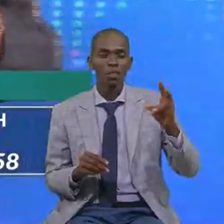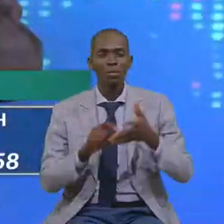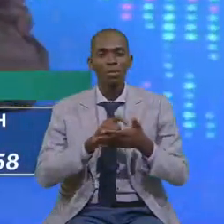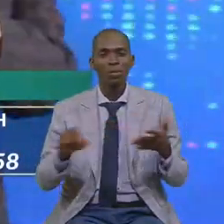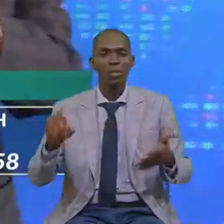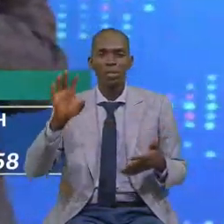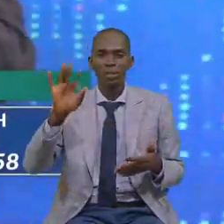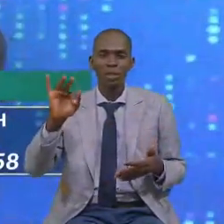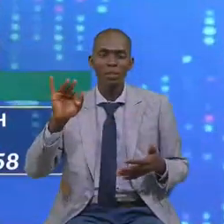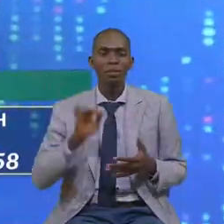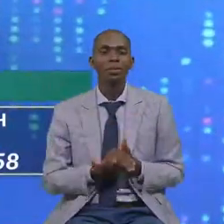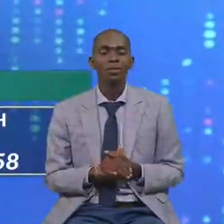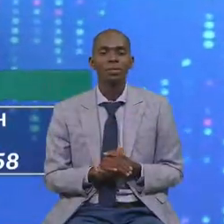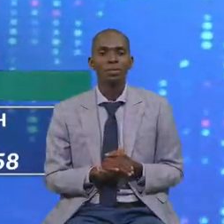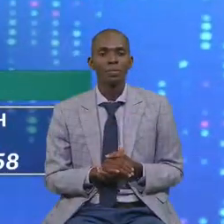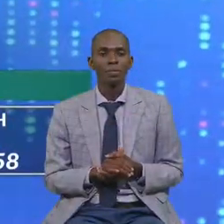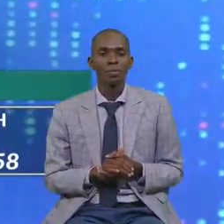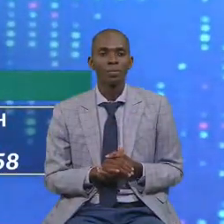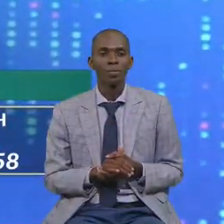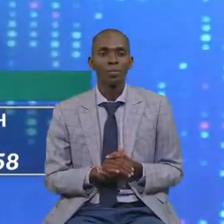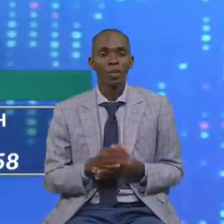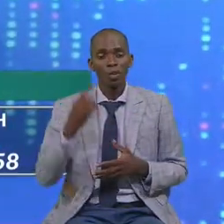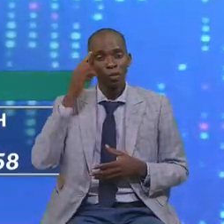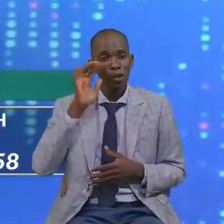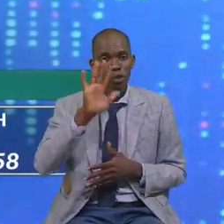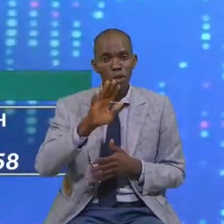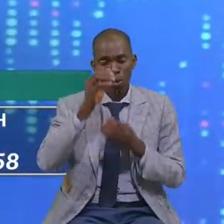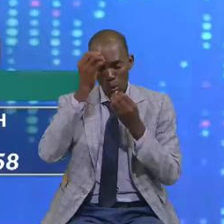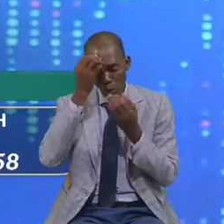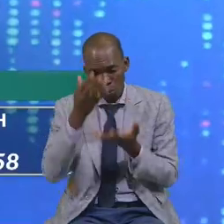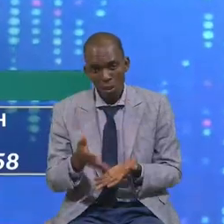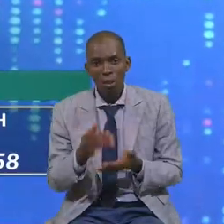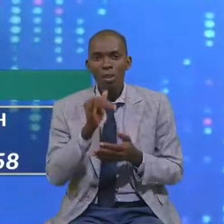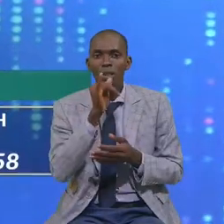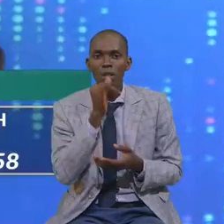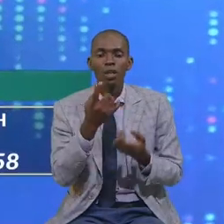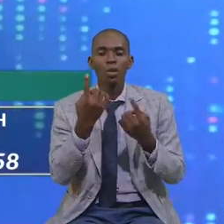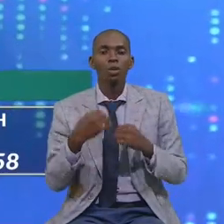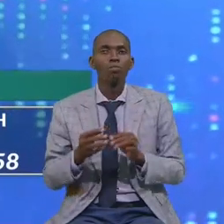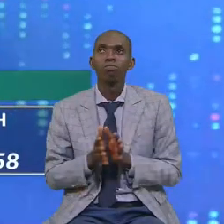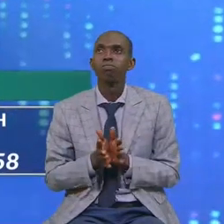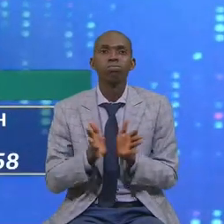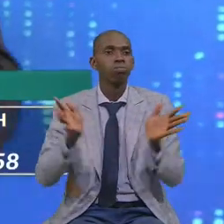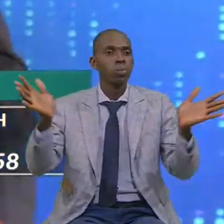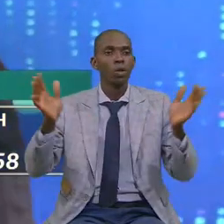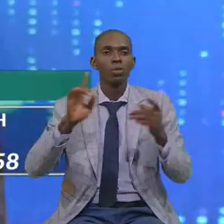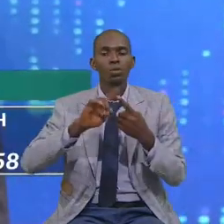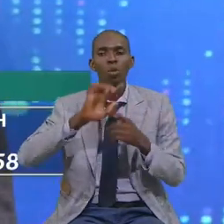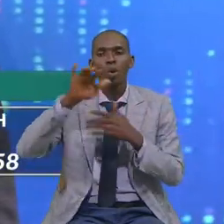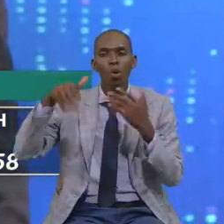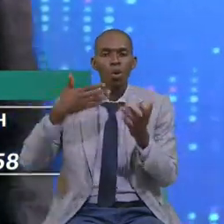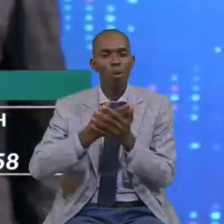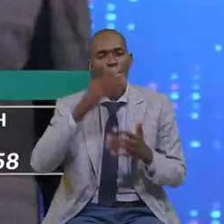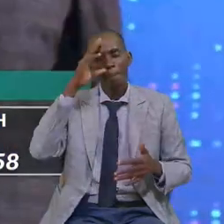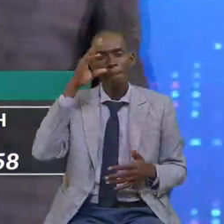looking at verse 19. For your obedience has come abroad unto all men.